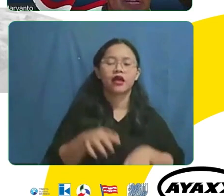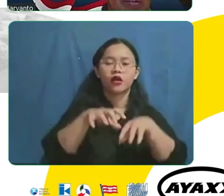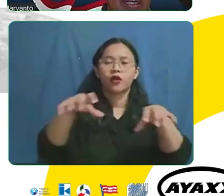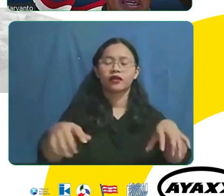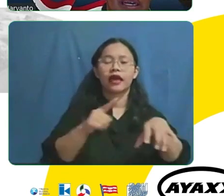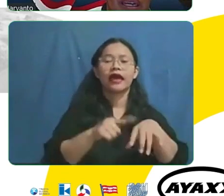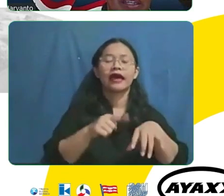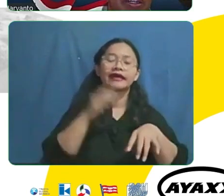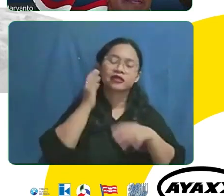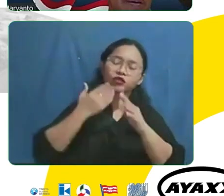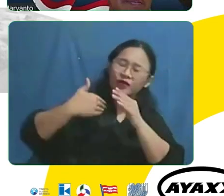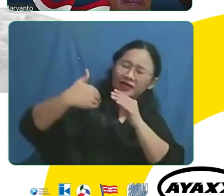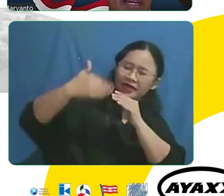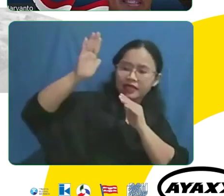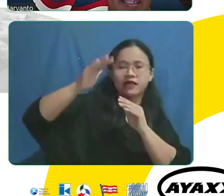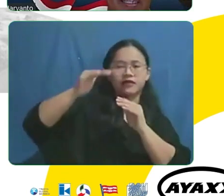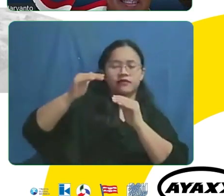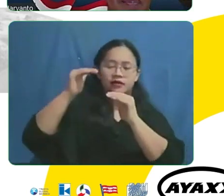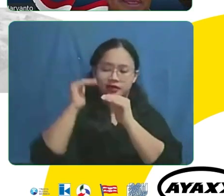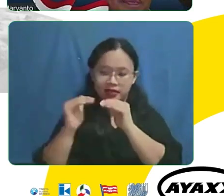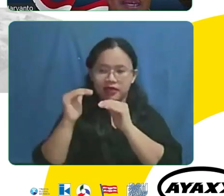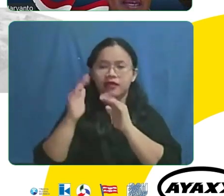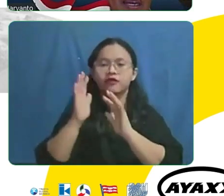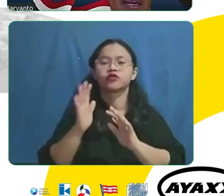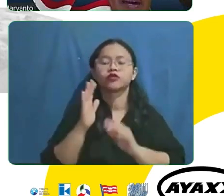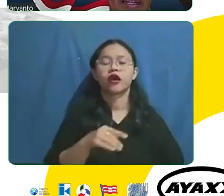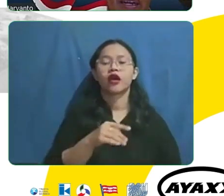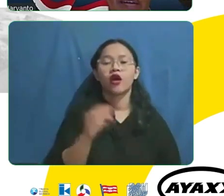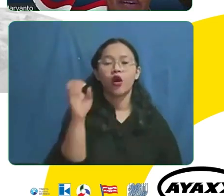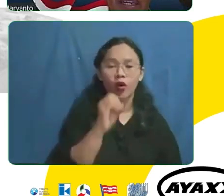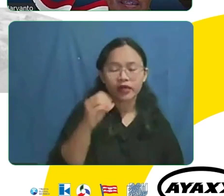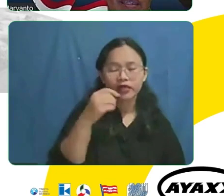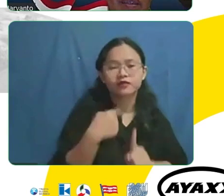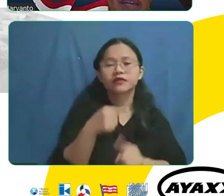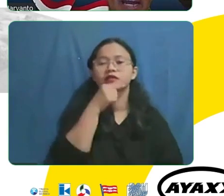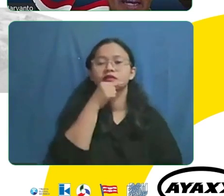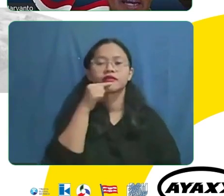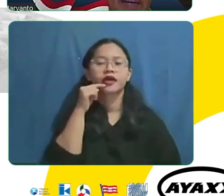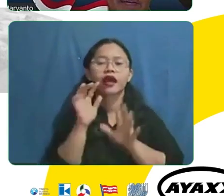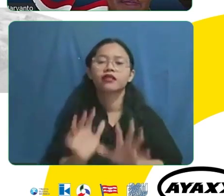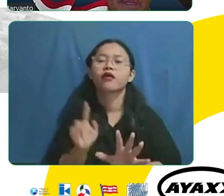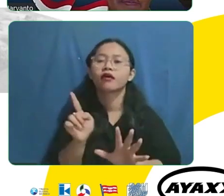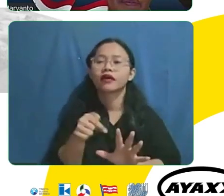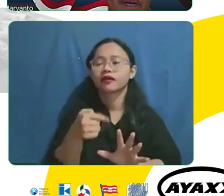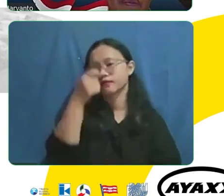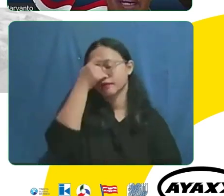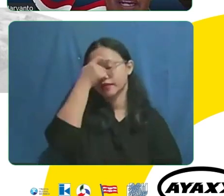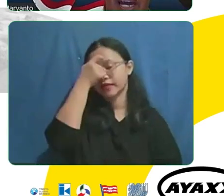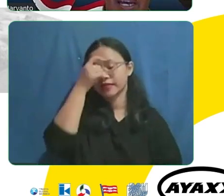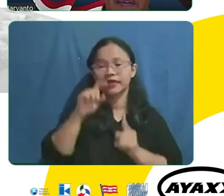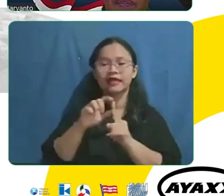in East Java. We can see here red and green, so high and very